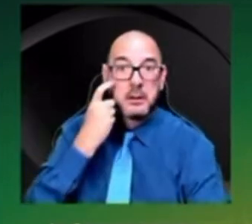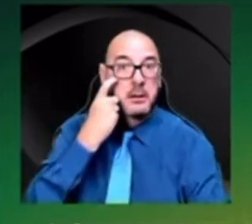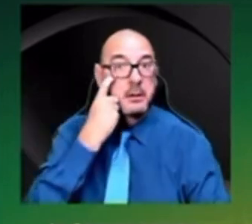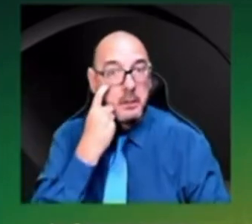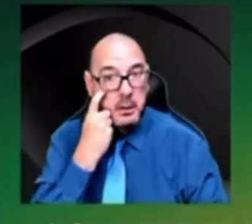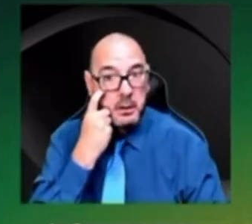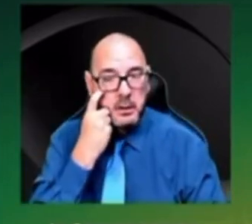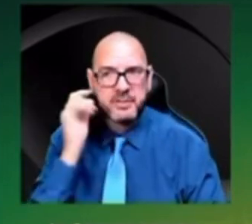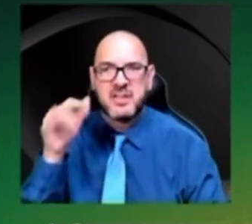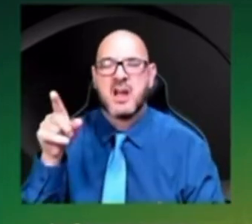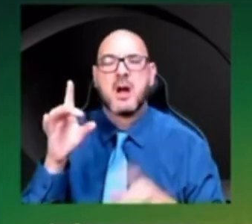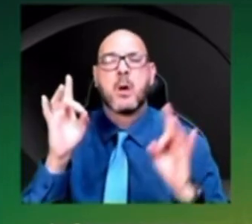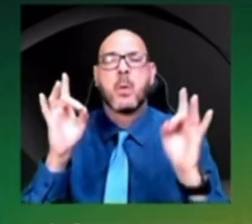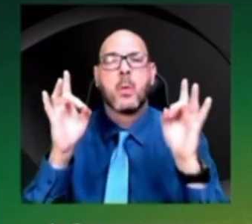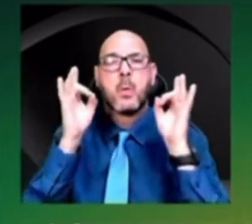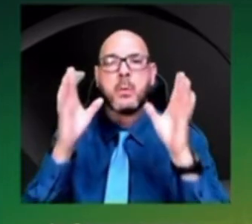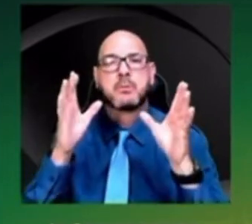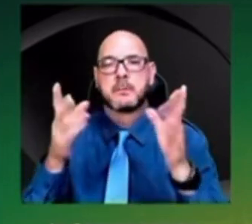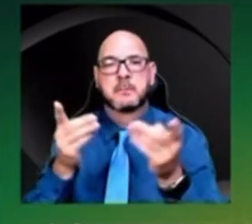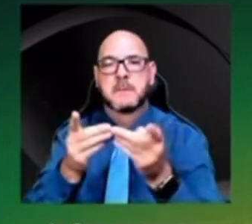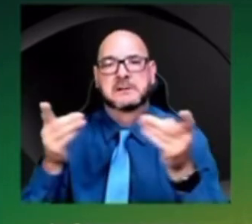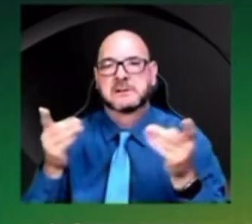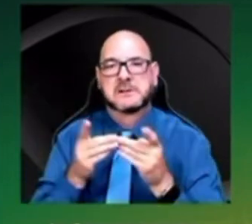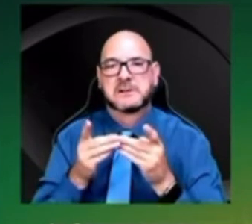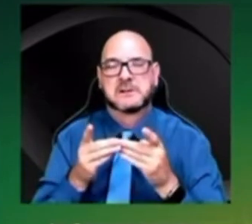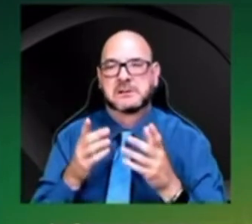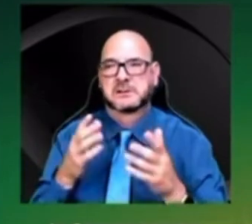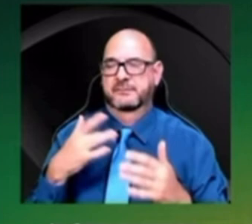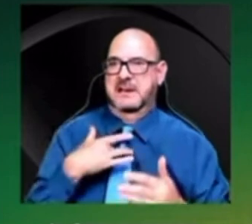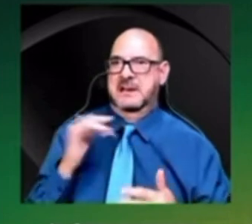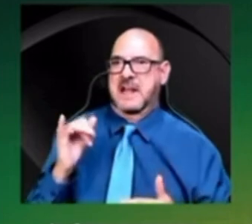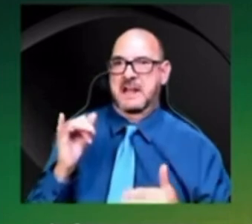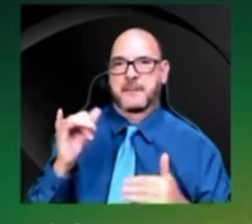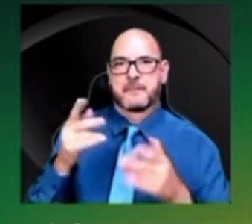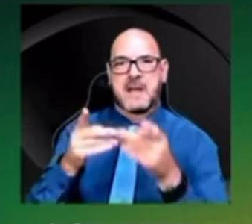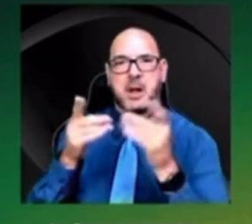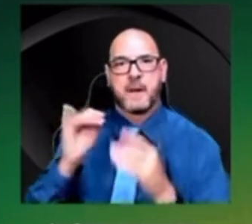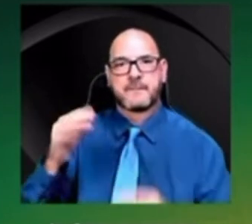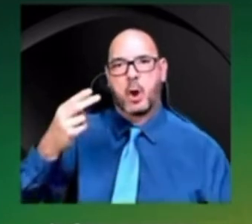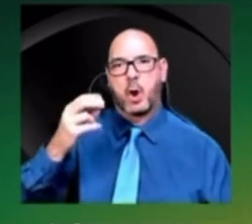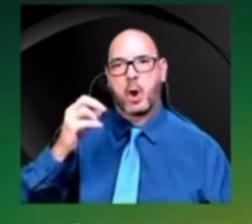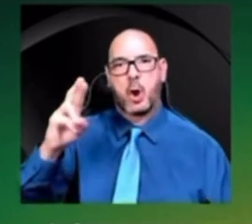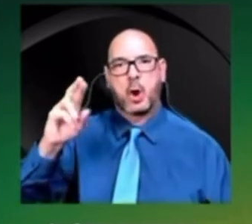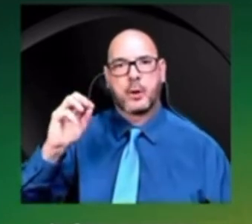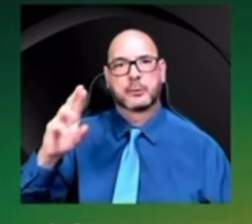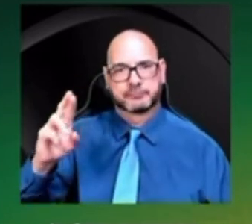a place of horror. Because let's remember, first of all, people were kidnapped from their